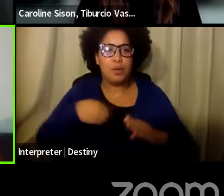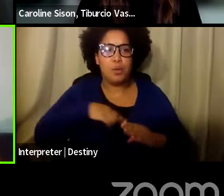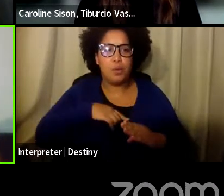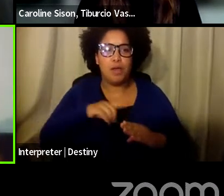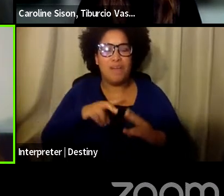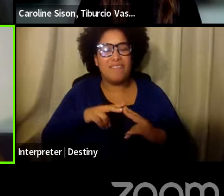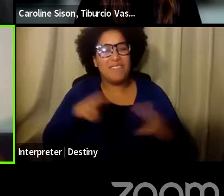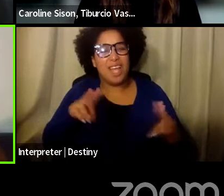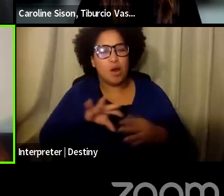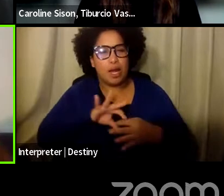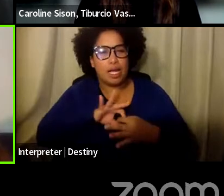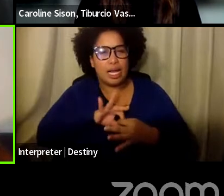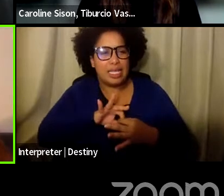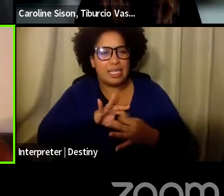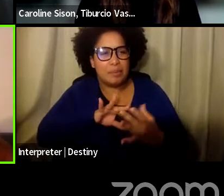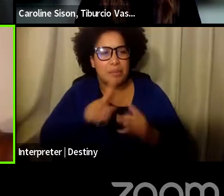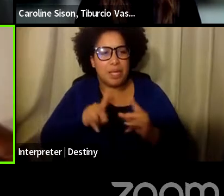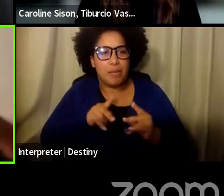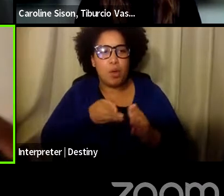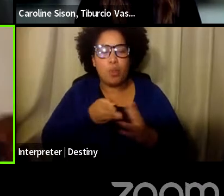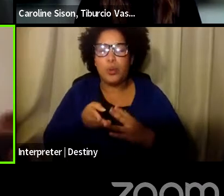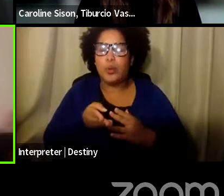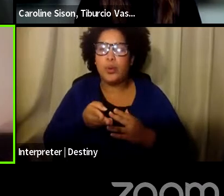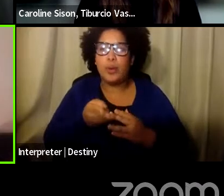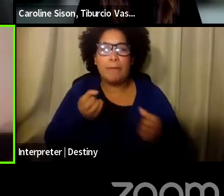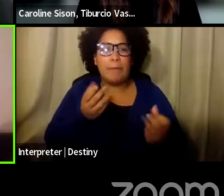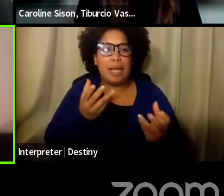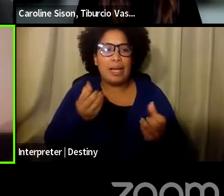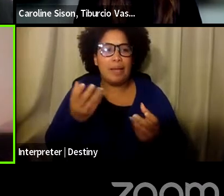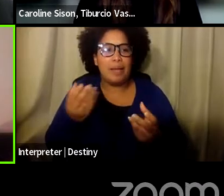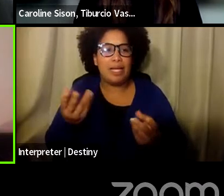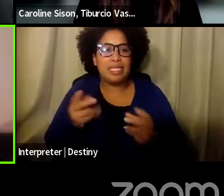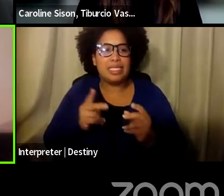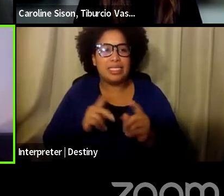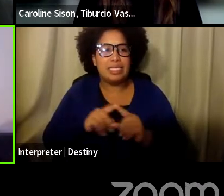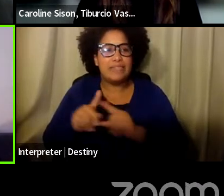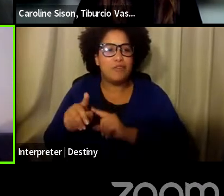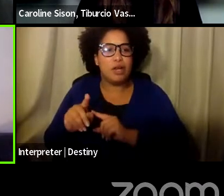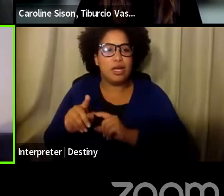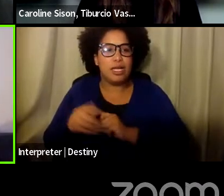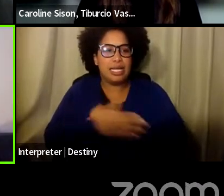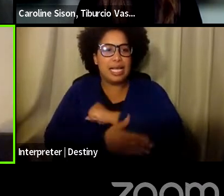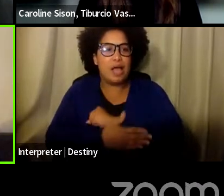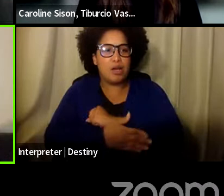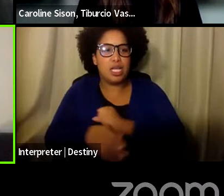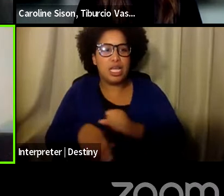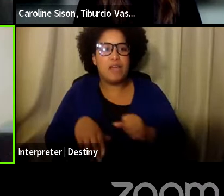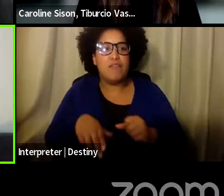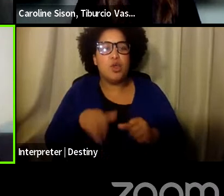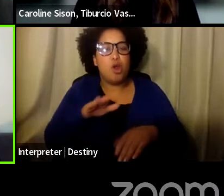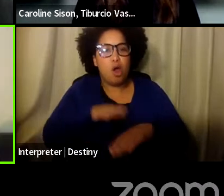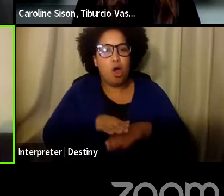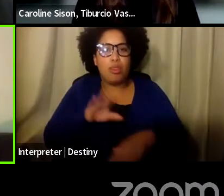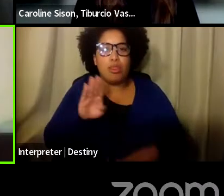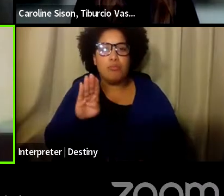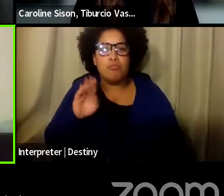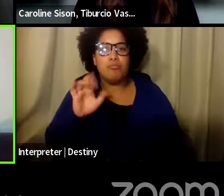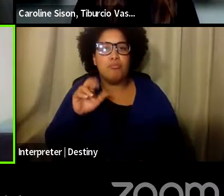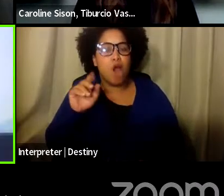tightly connected. People pass through multiple counties. If you ride BART, you pass through multiple